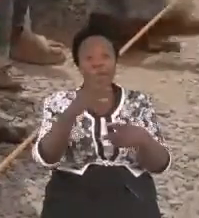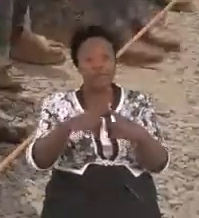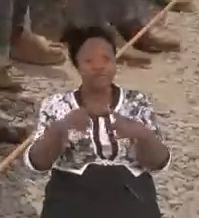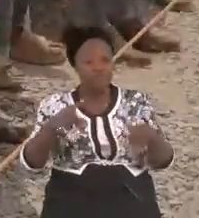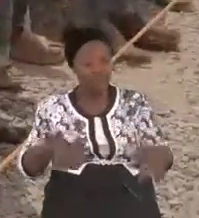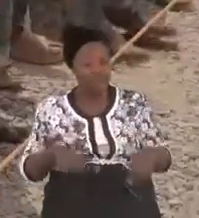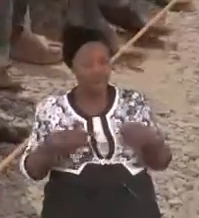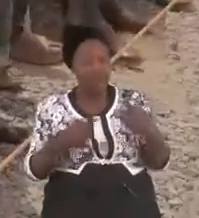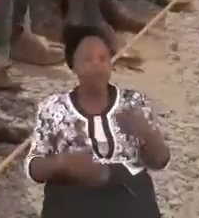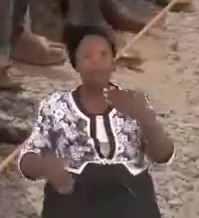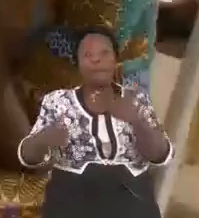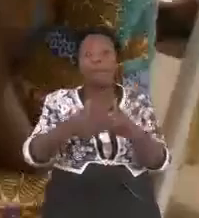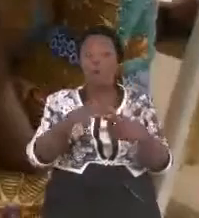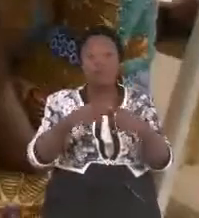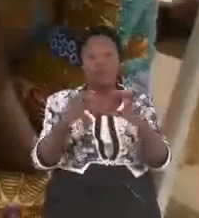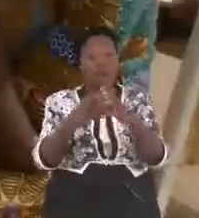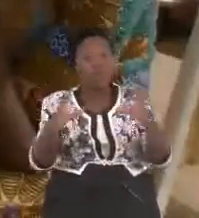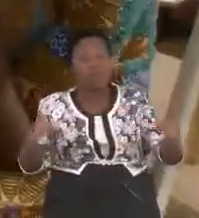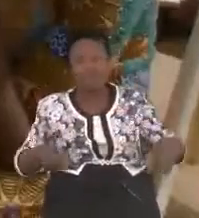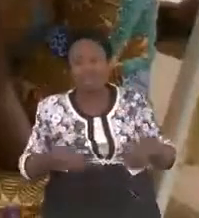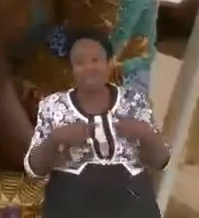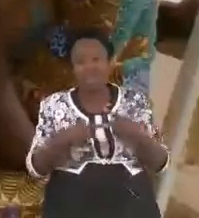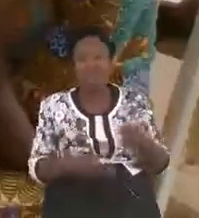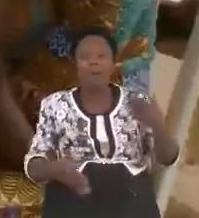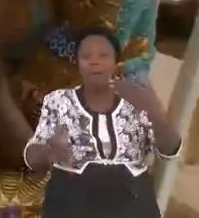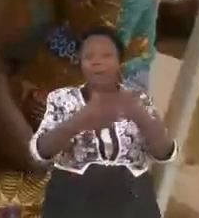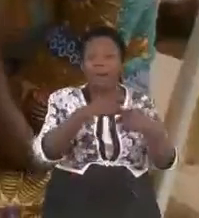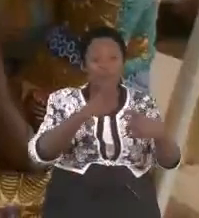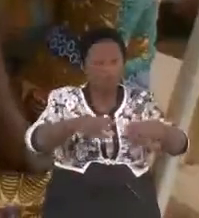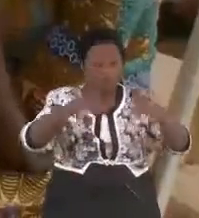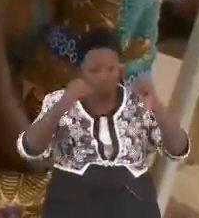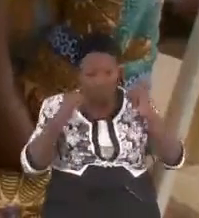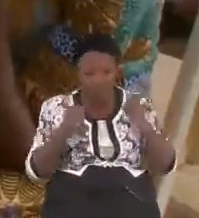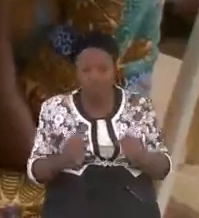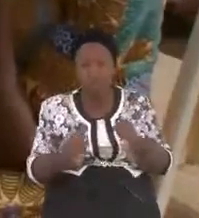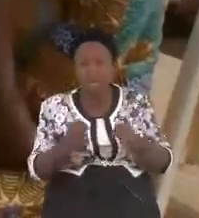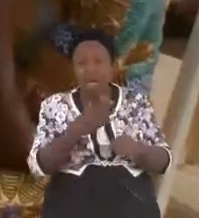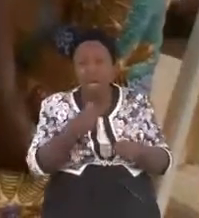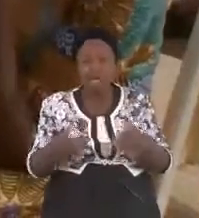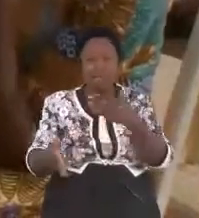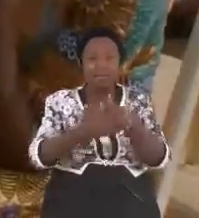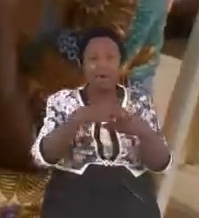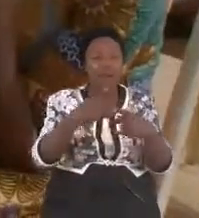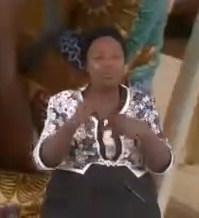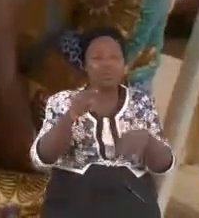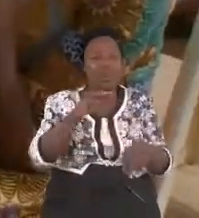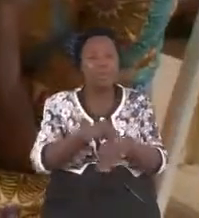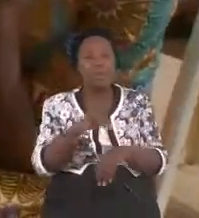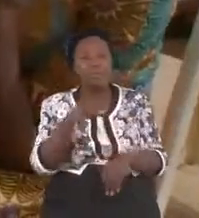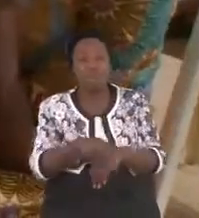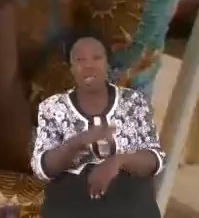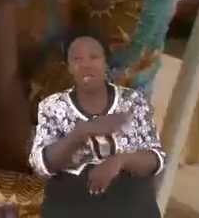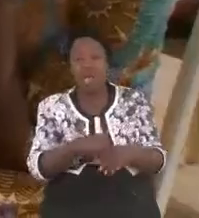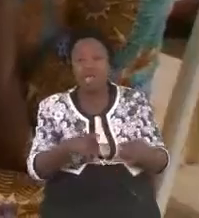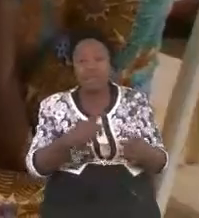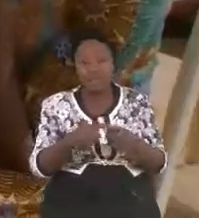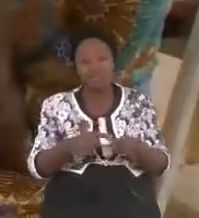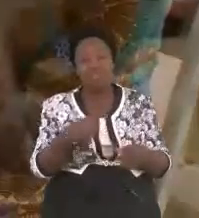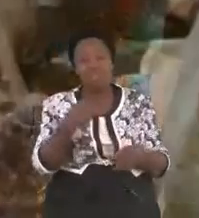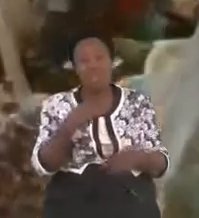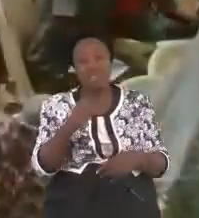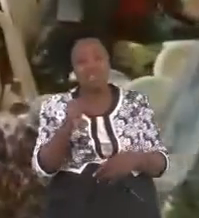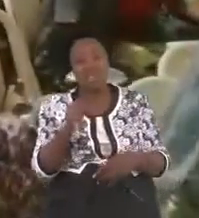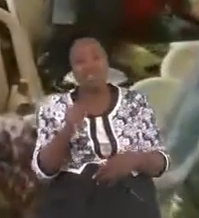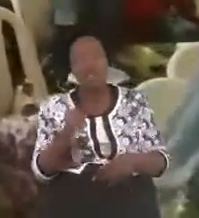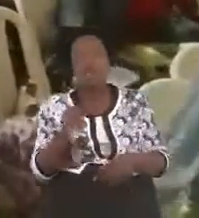but to abundant life but to strength and back to the ministry and then he says i